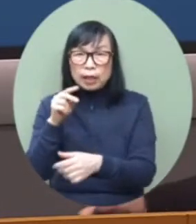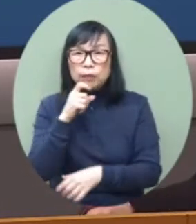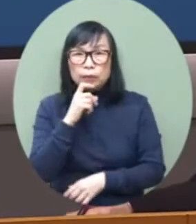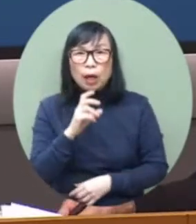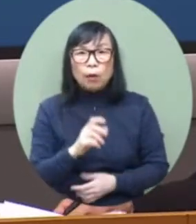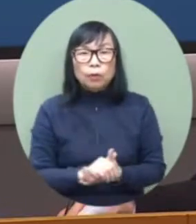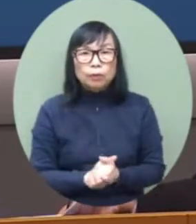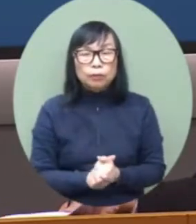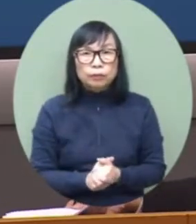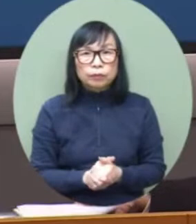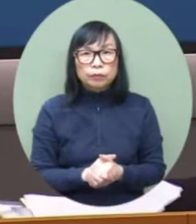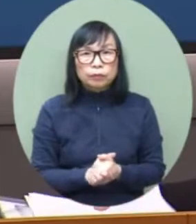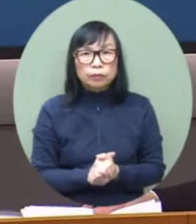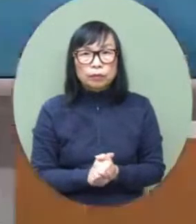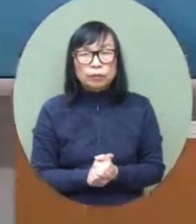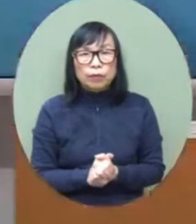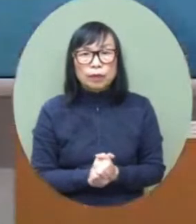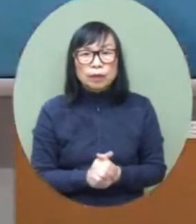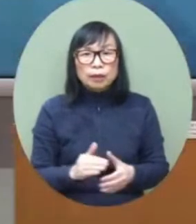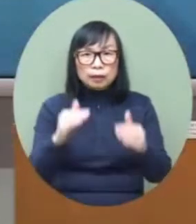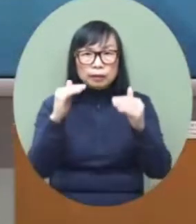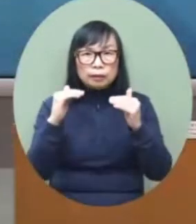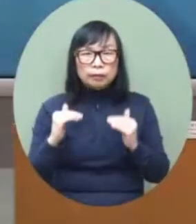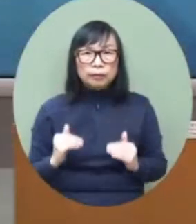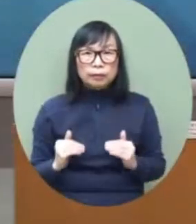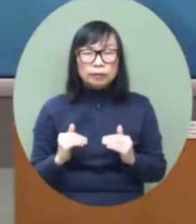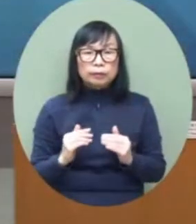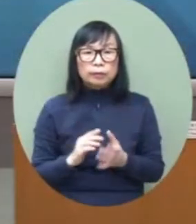looking into vaccinations.